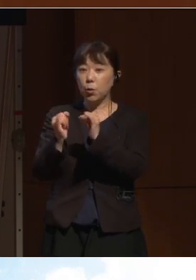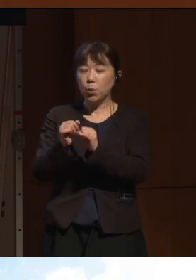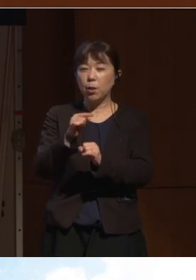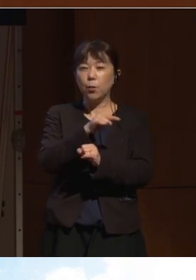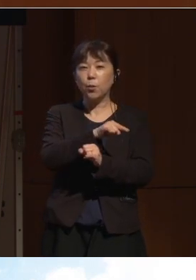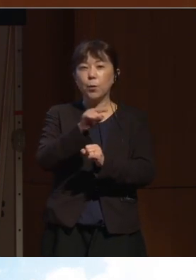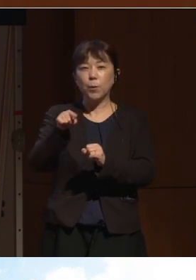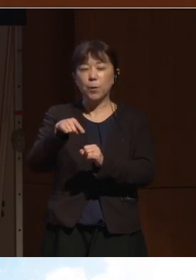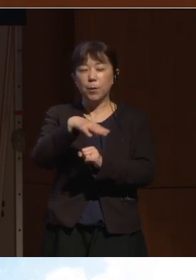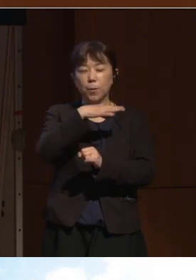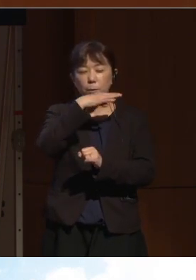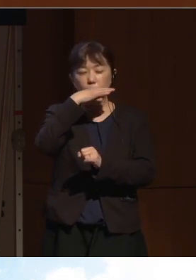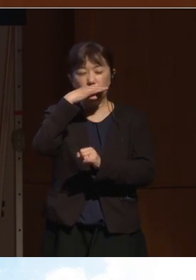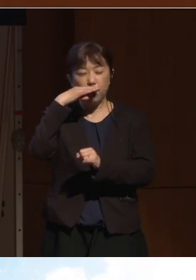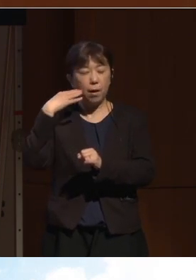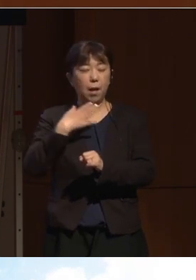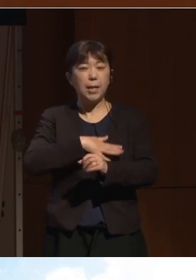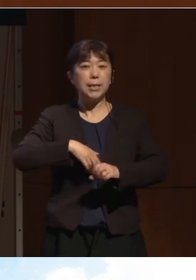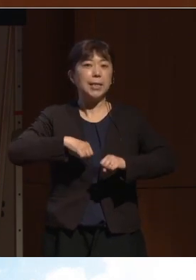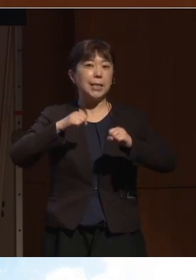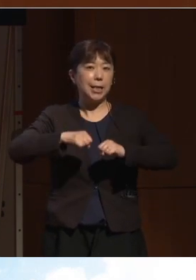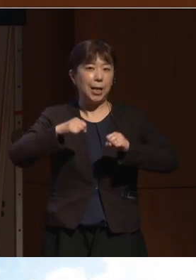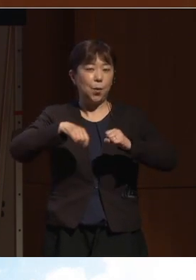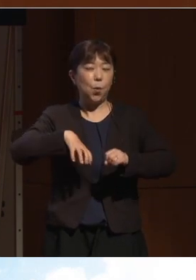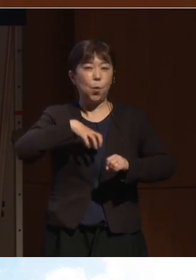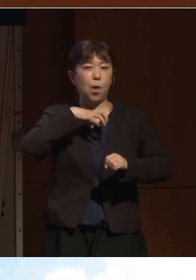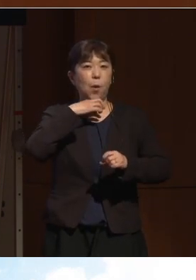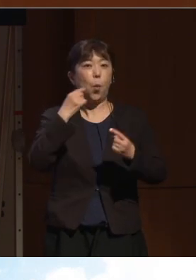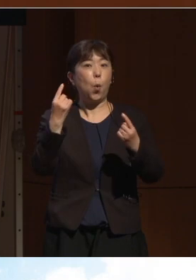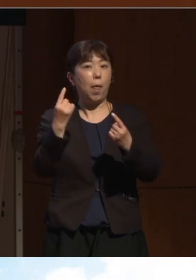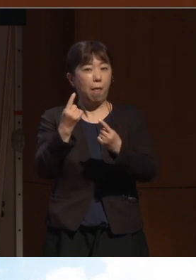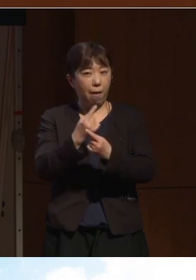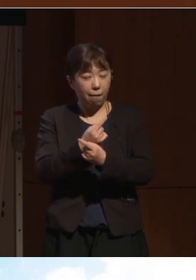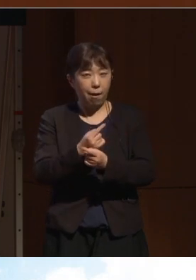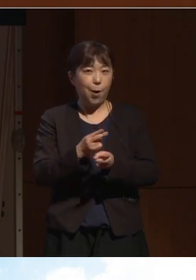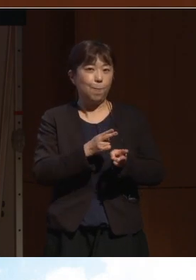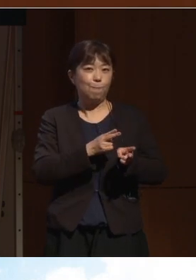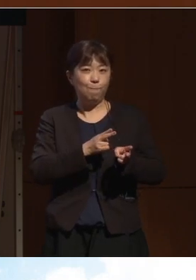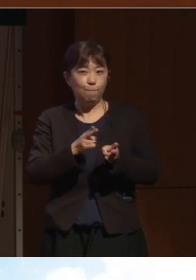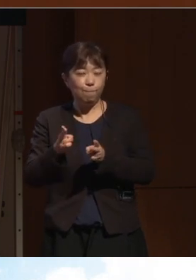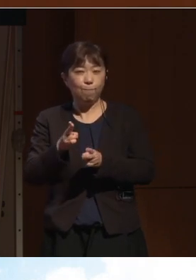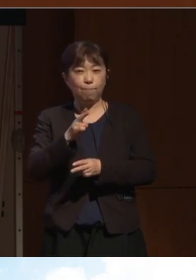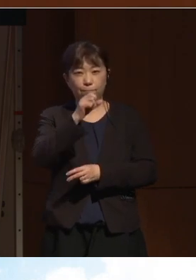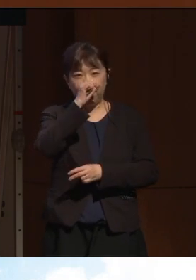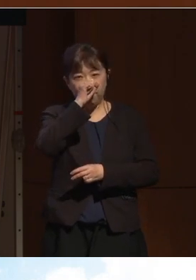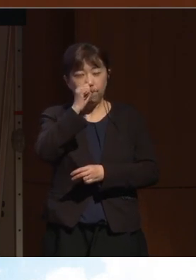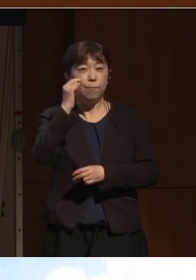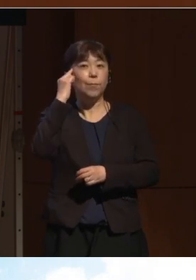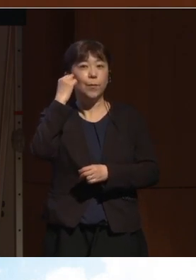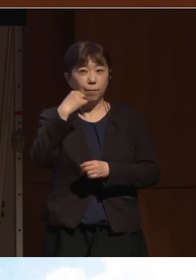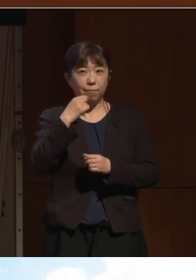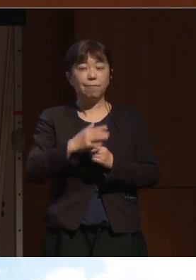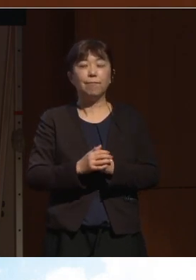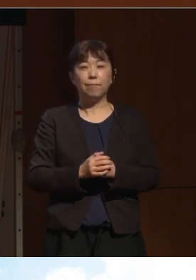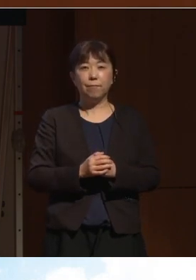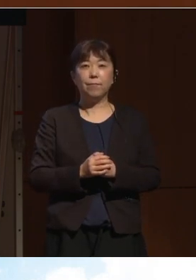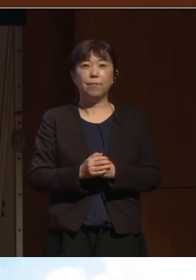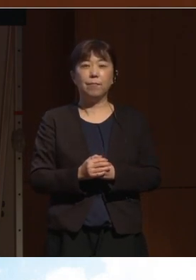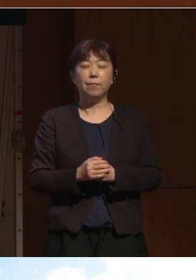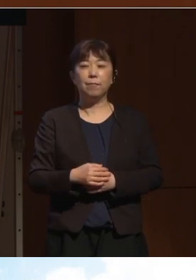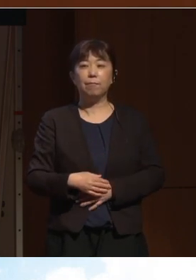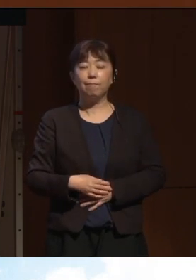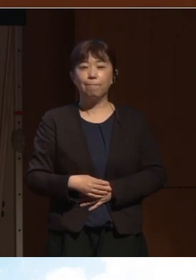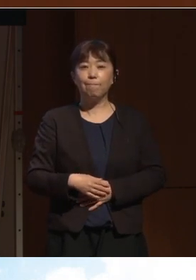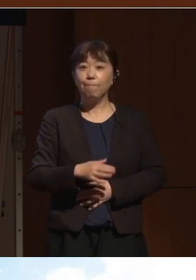disease and disability are substantially increased by some of the straightforward measures that we, as preventative doctors, all know people can take to